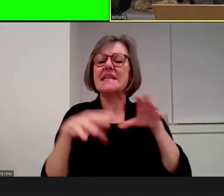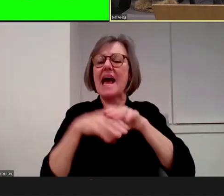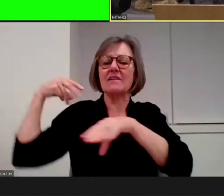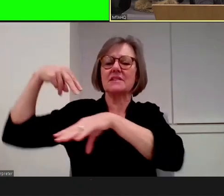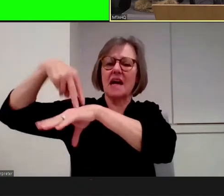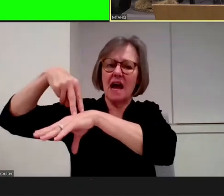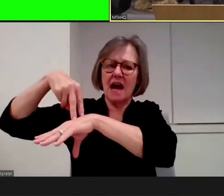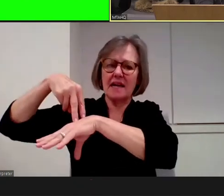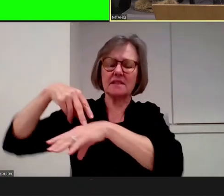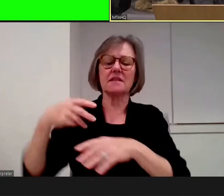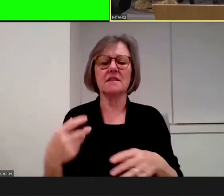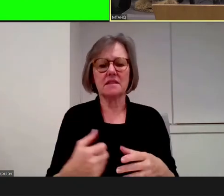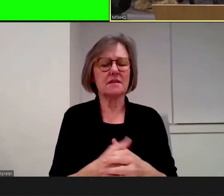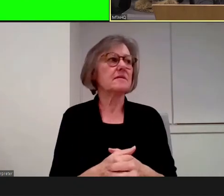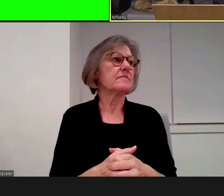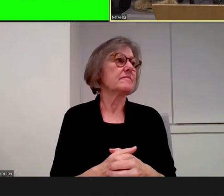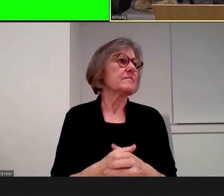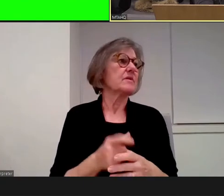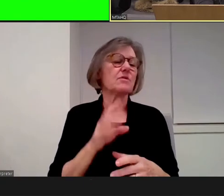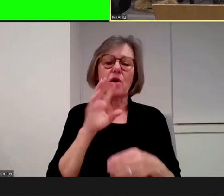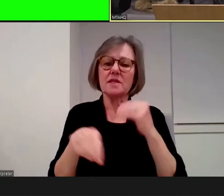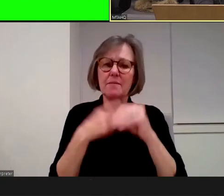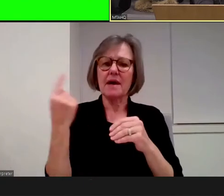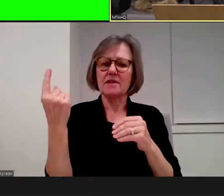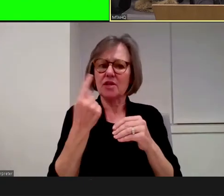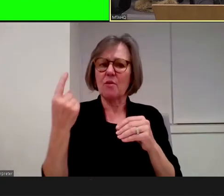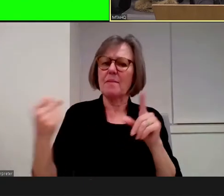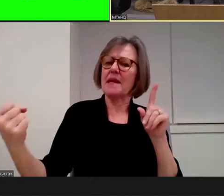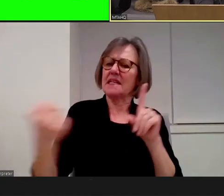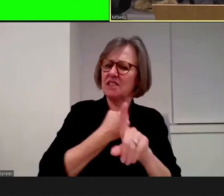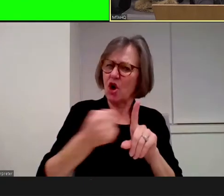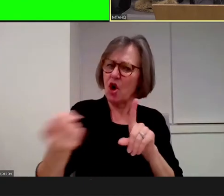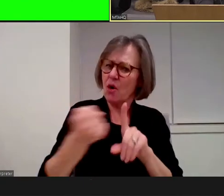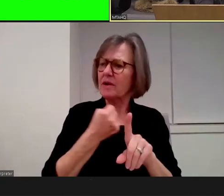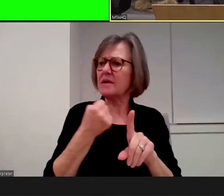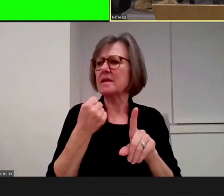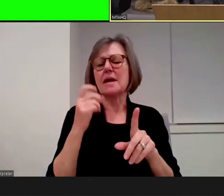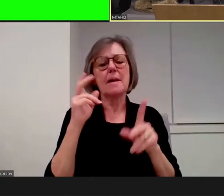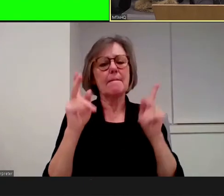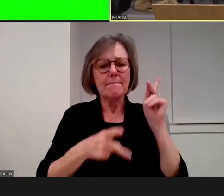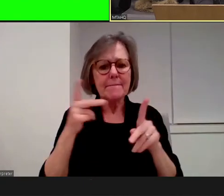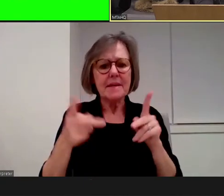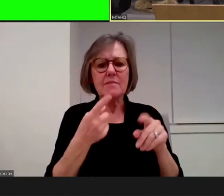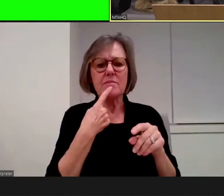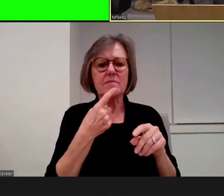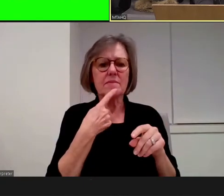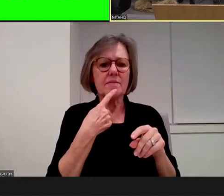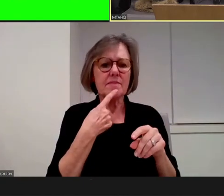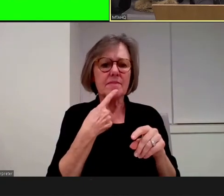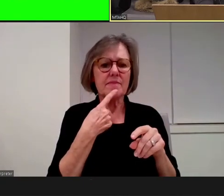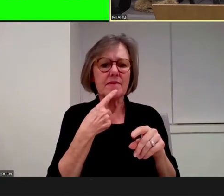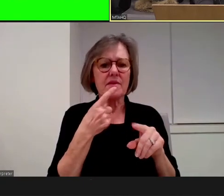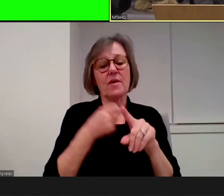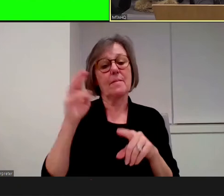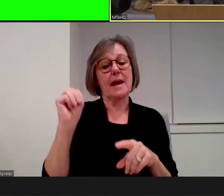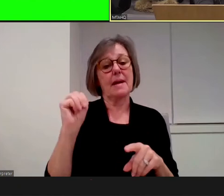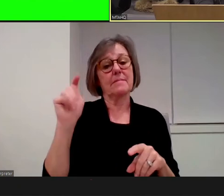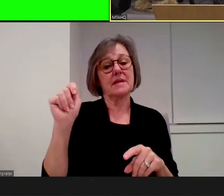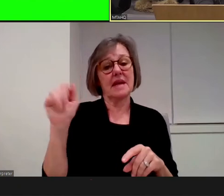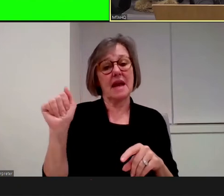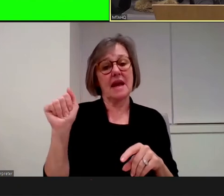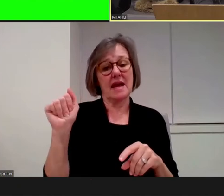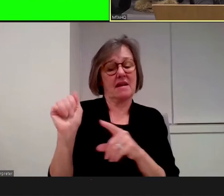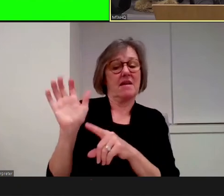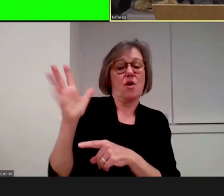as well, which talks exquisitely about someone being assaulted. People who are saying this is from the NTA's